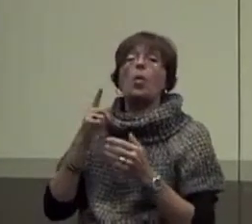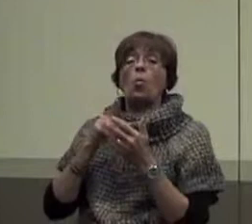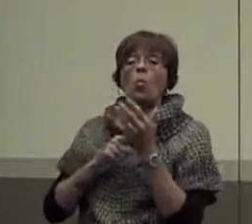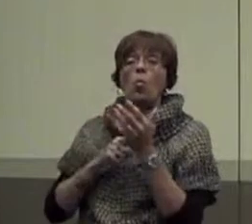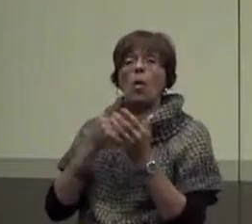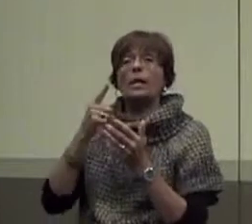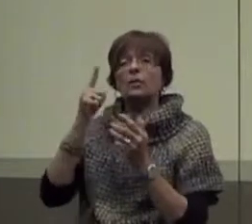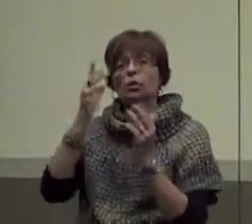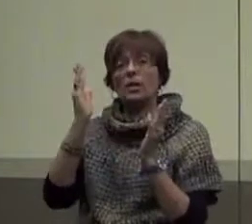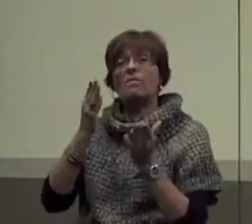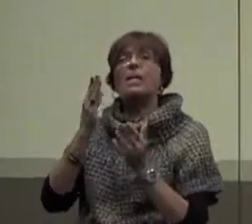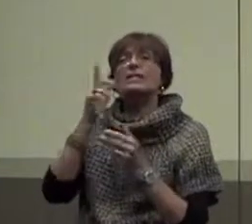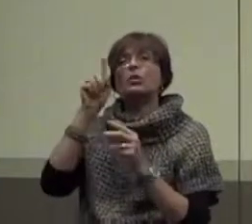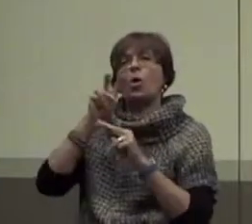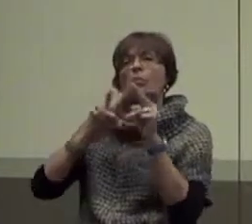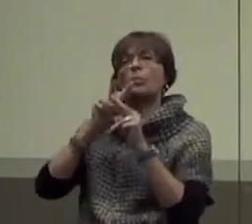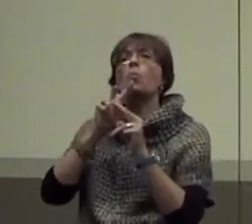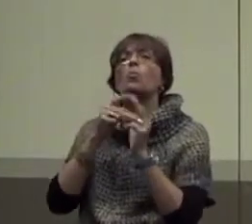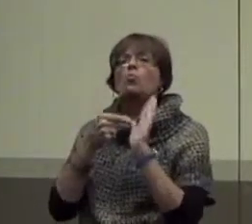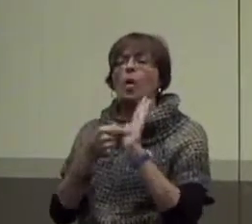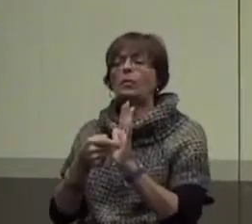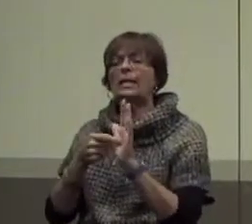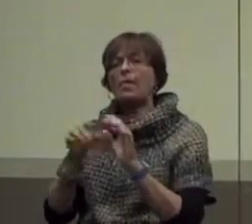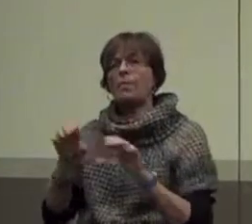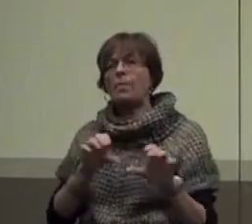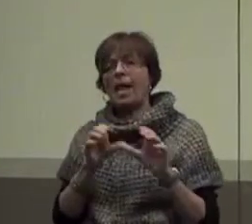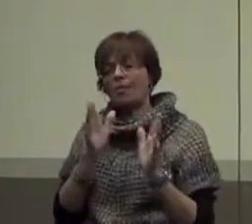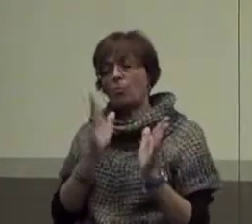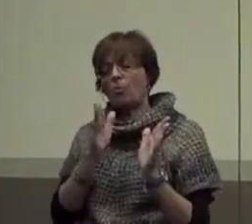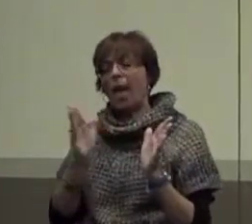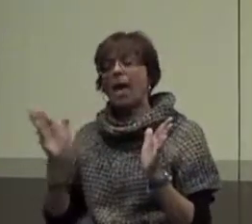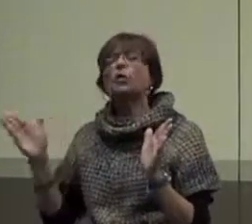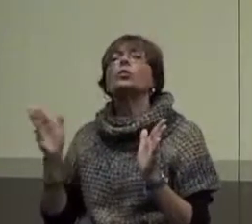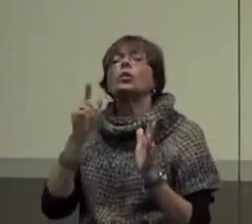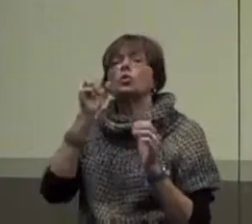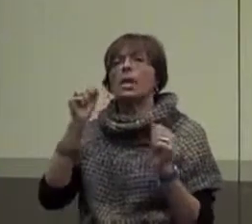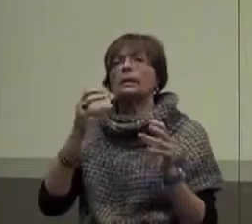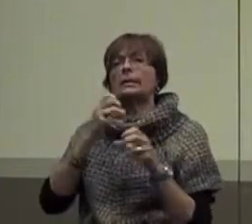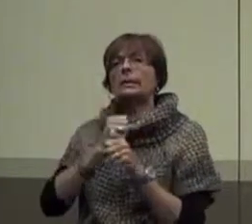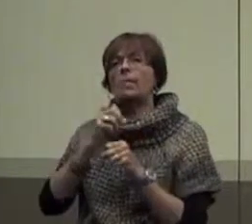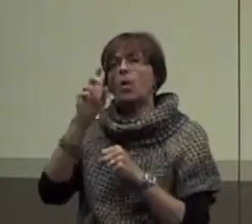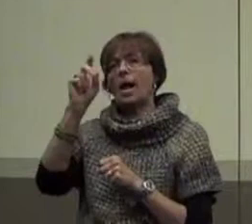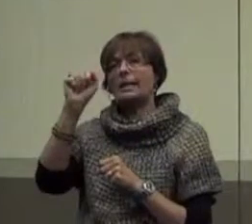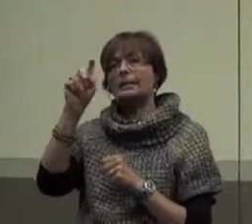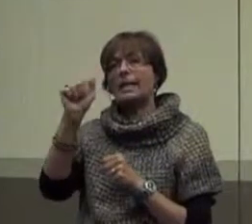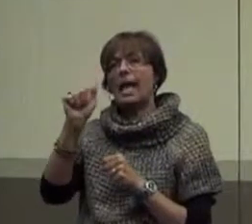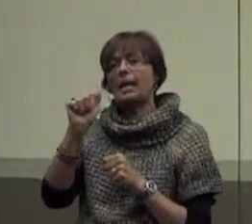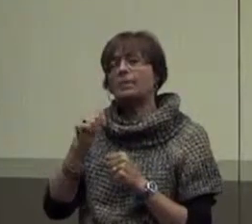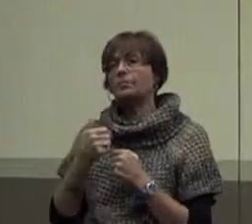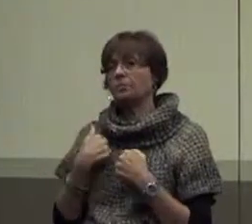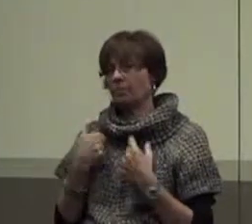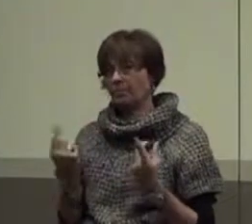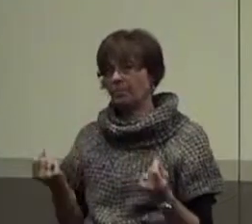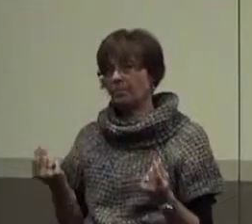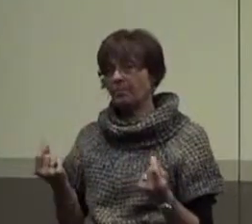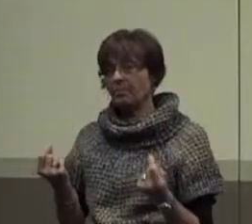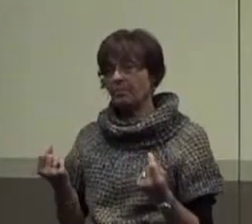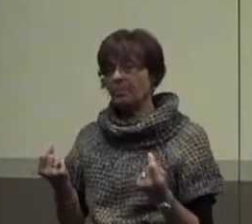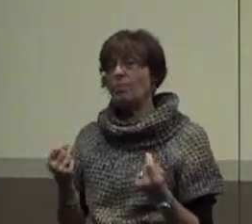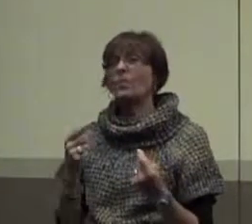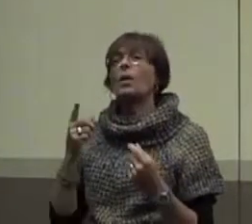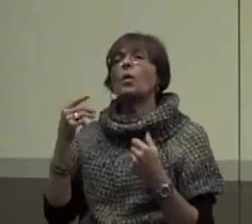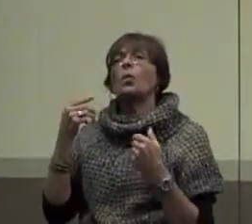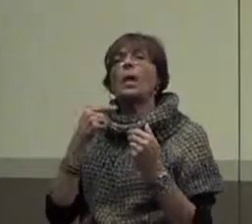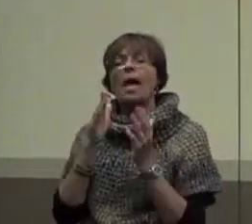observations represent the behavioral pattern, then you can summarize the data. And so what we do then is kind of give a little